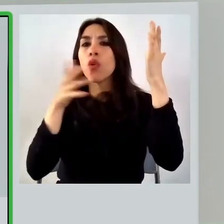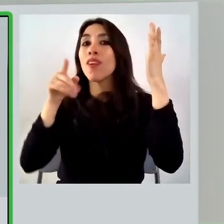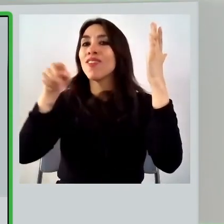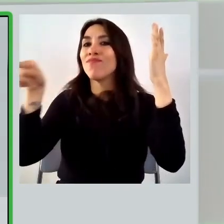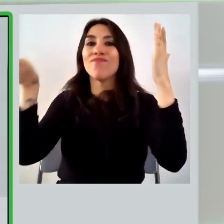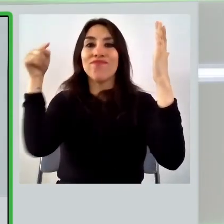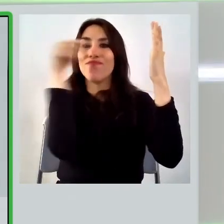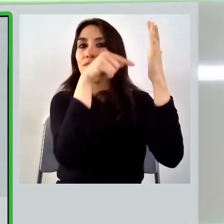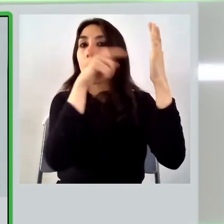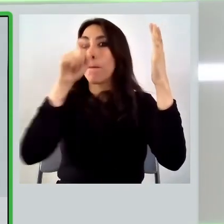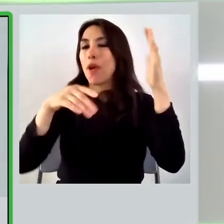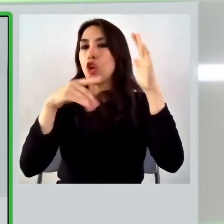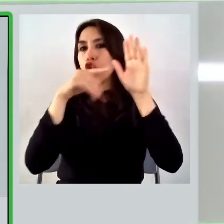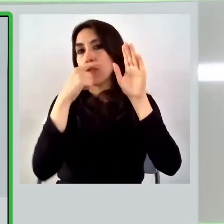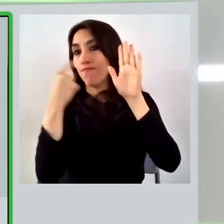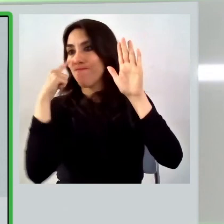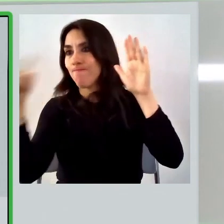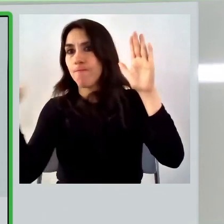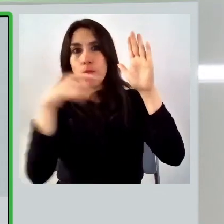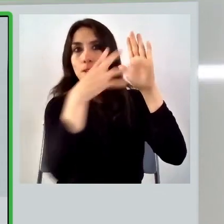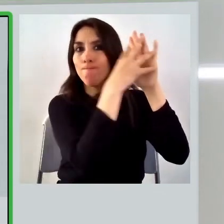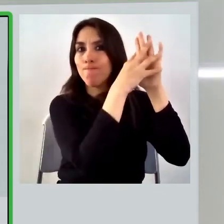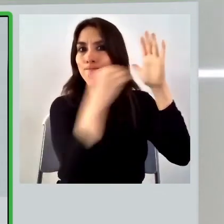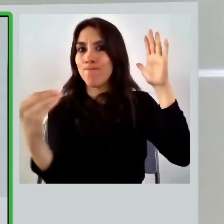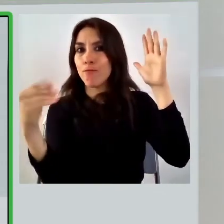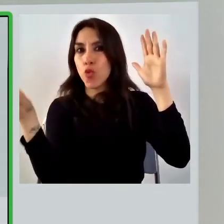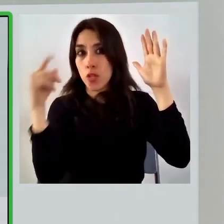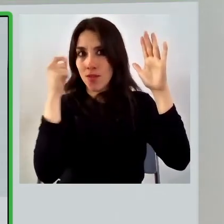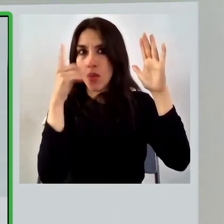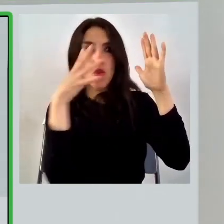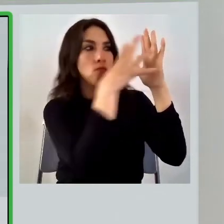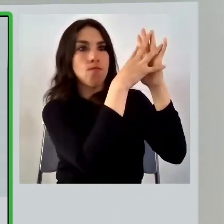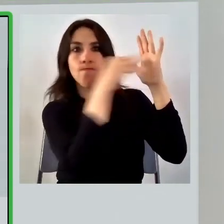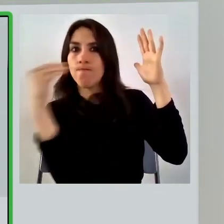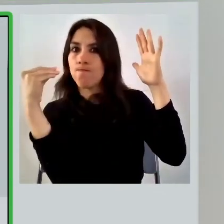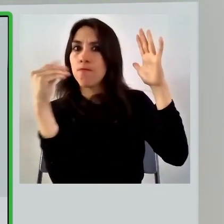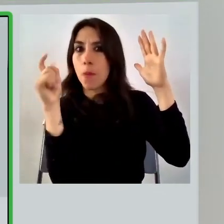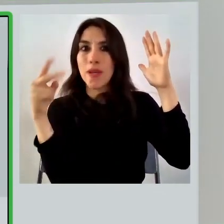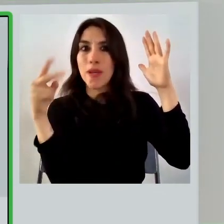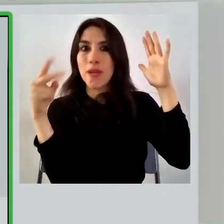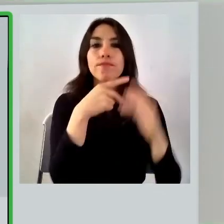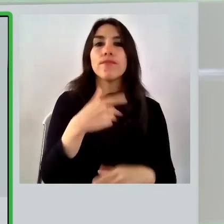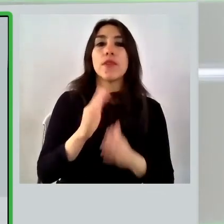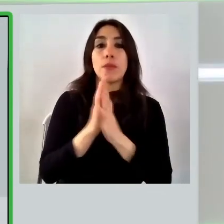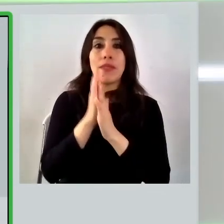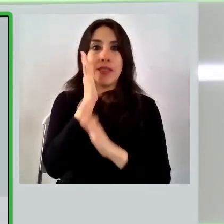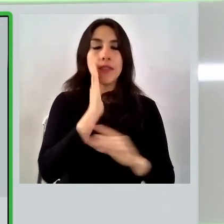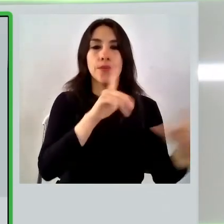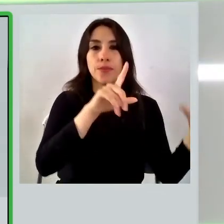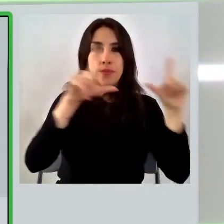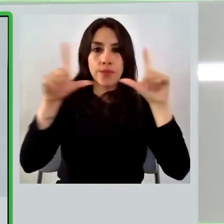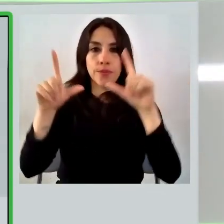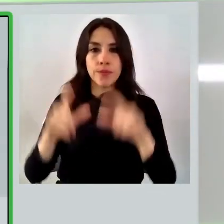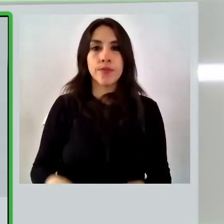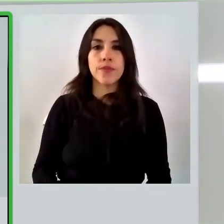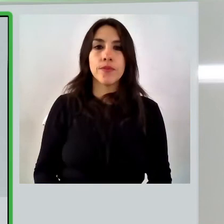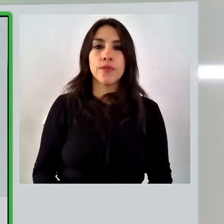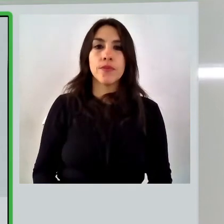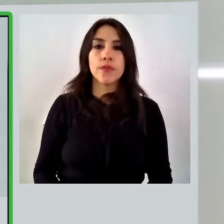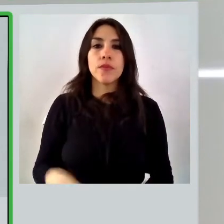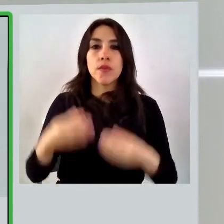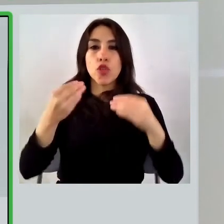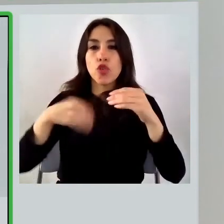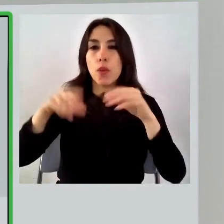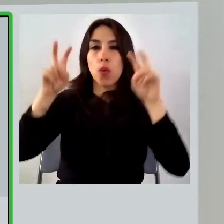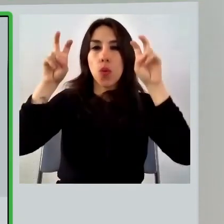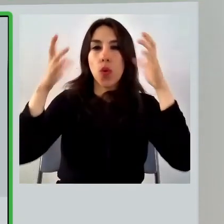So, in addition to the fundamental role that we know accessibility and accommodations, right, plays